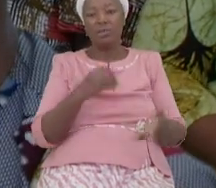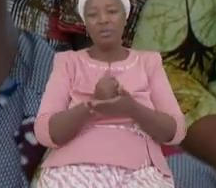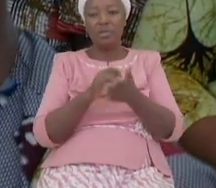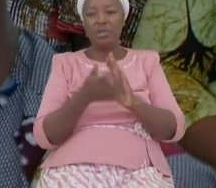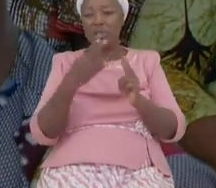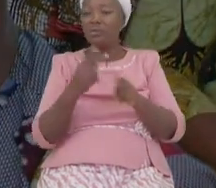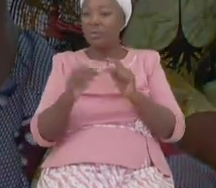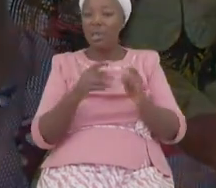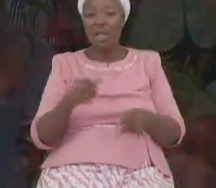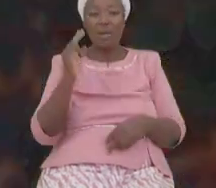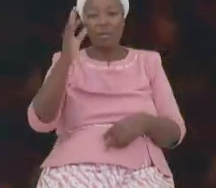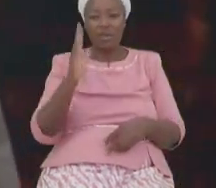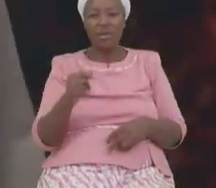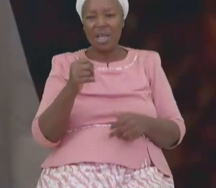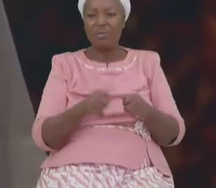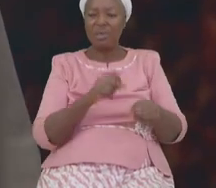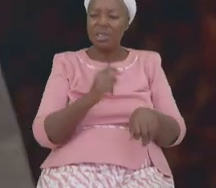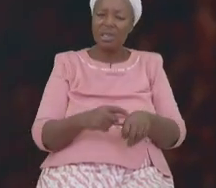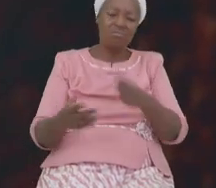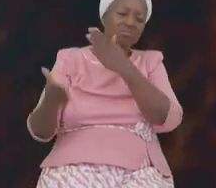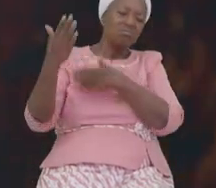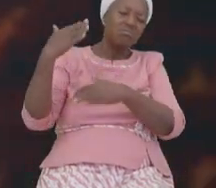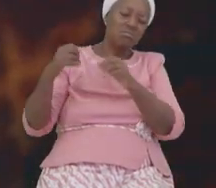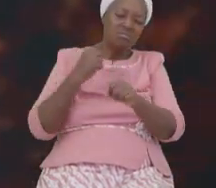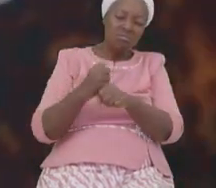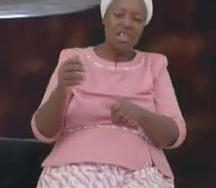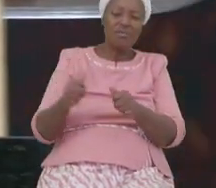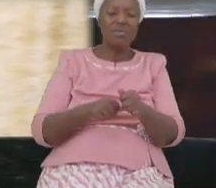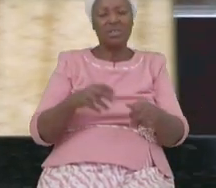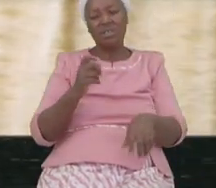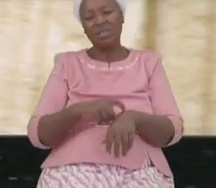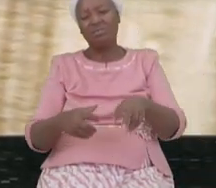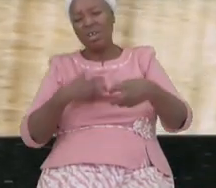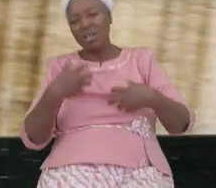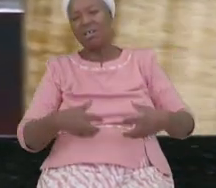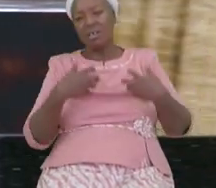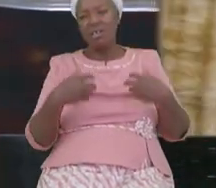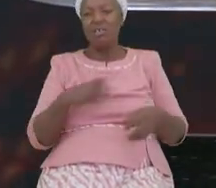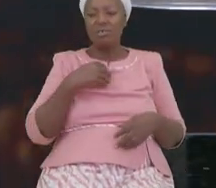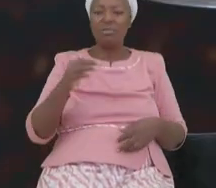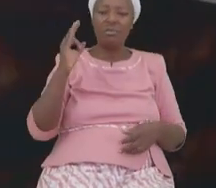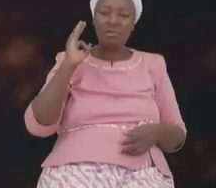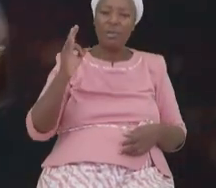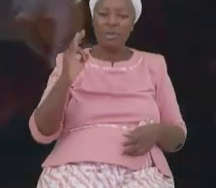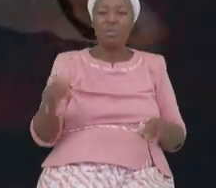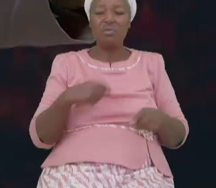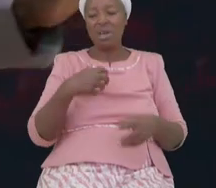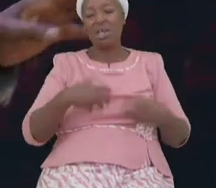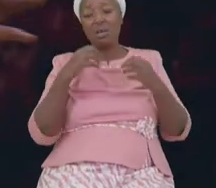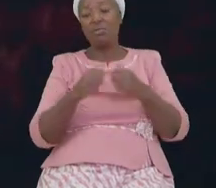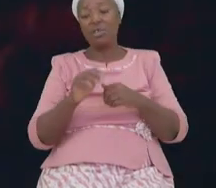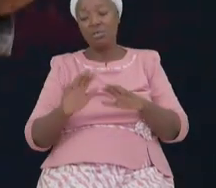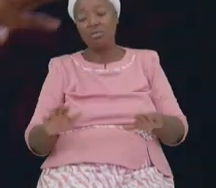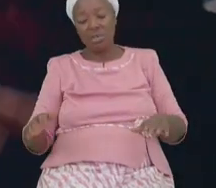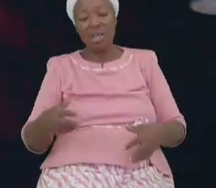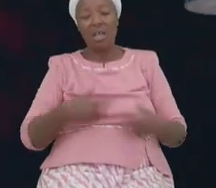all the time, last year, the previous years, angry every time. You're angry with the children, you're angry with the youth, you're angry with the